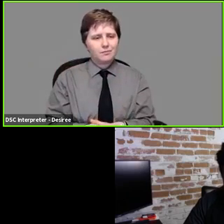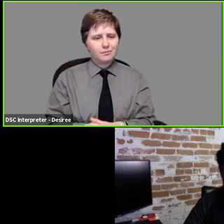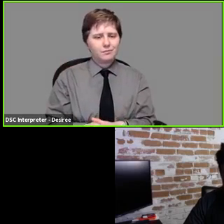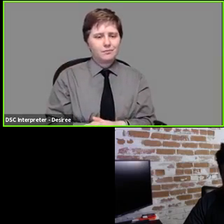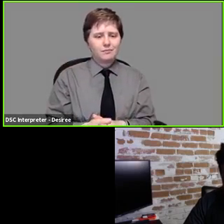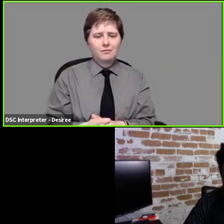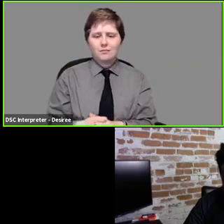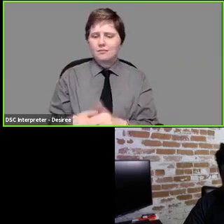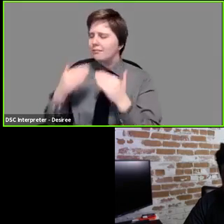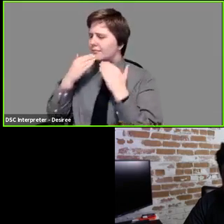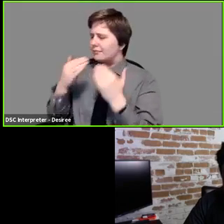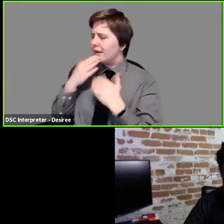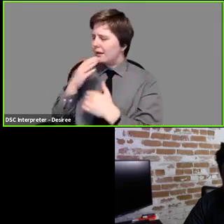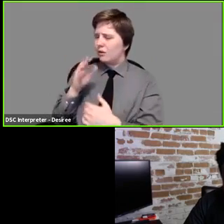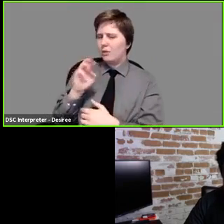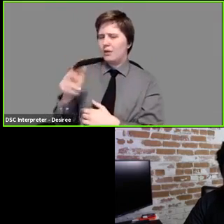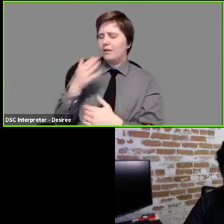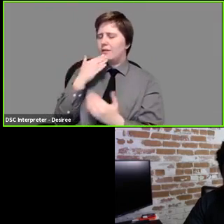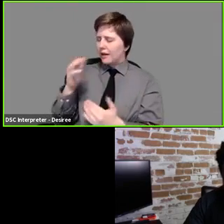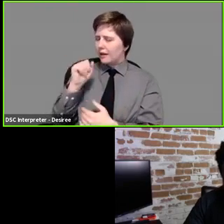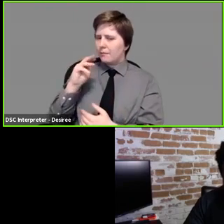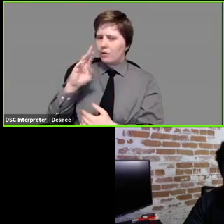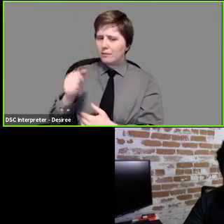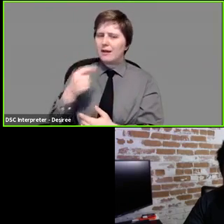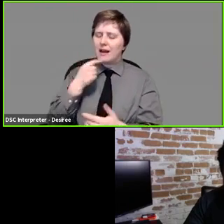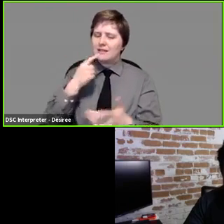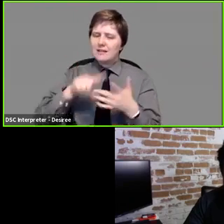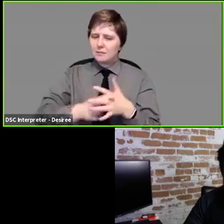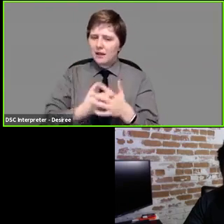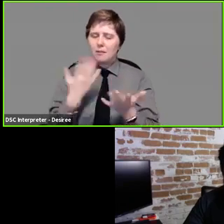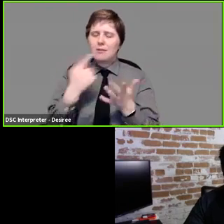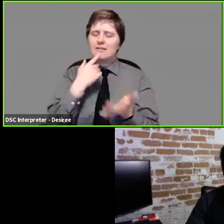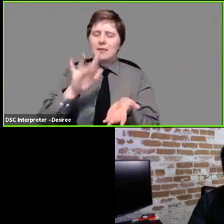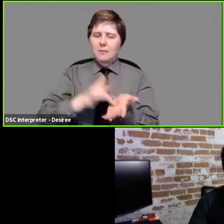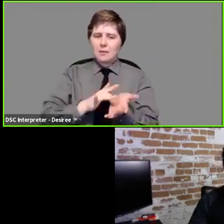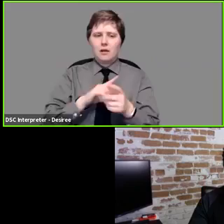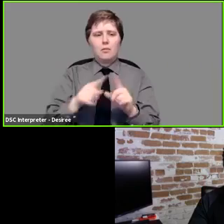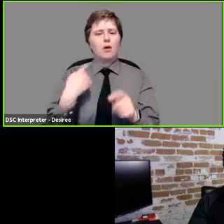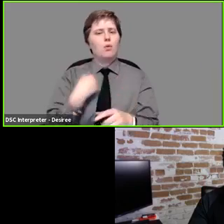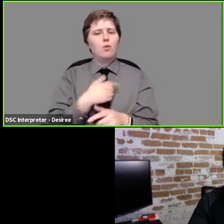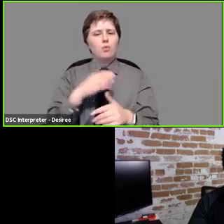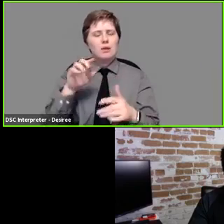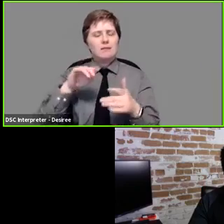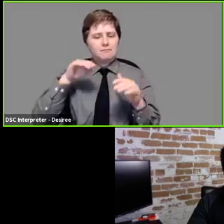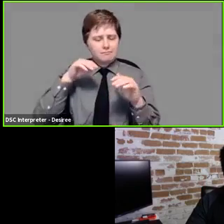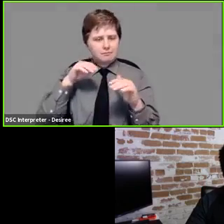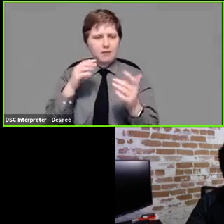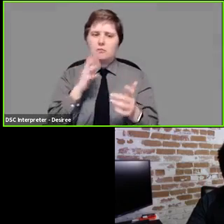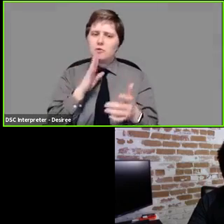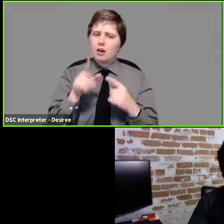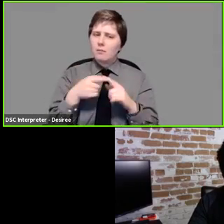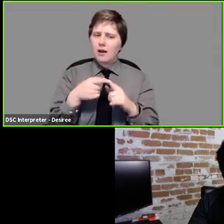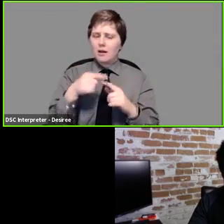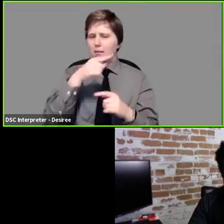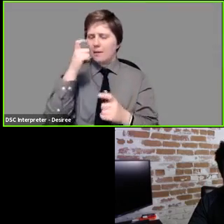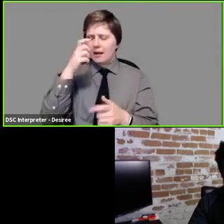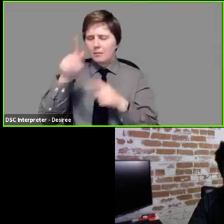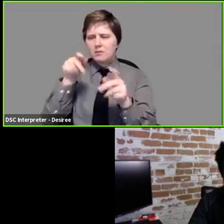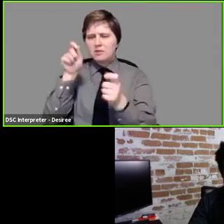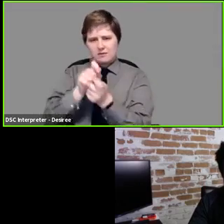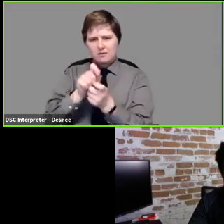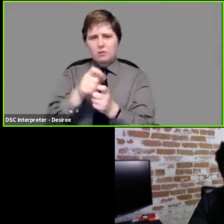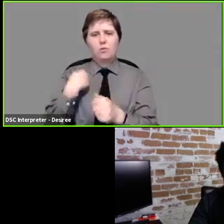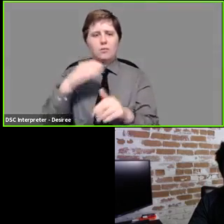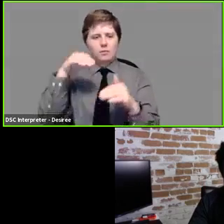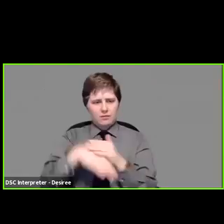you very much, Ambria. So I said this at the start, I might have said it in the middle, but we came into, I'm talking about Black people specifically, we